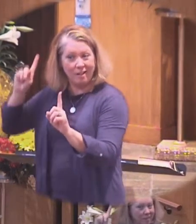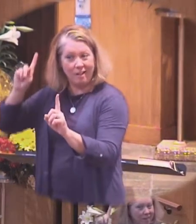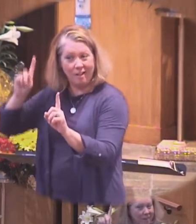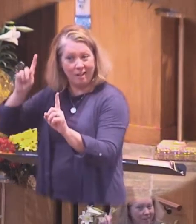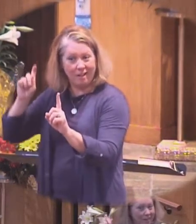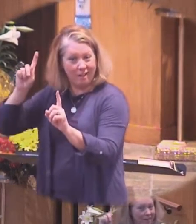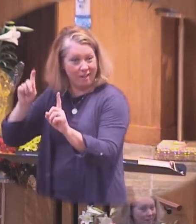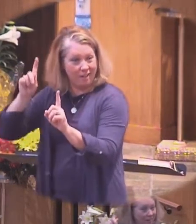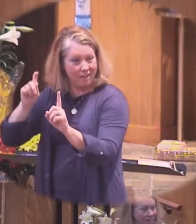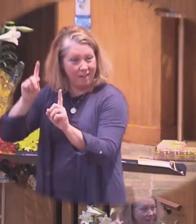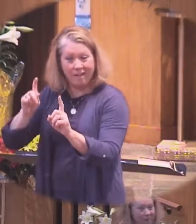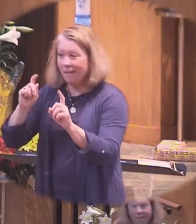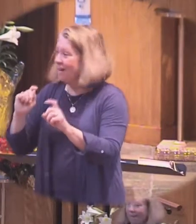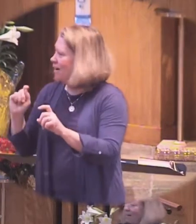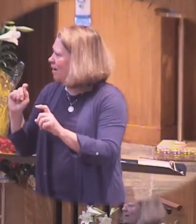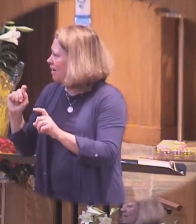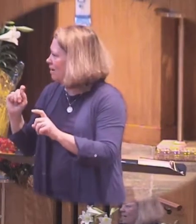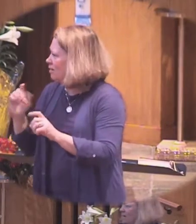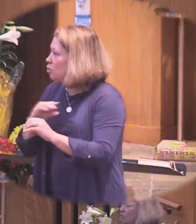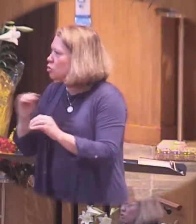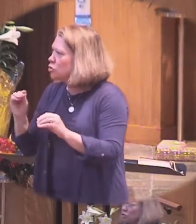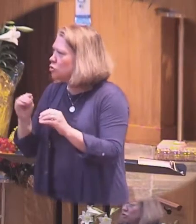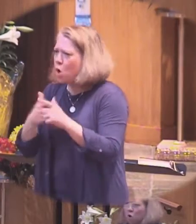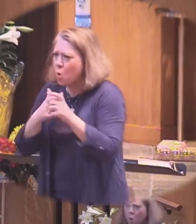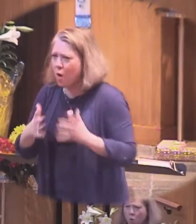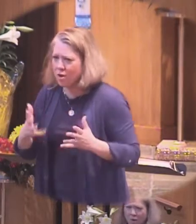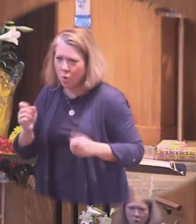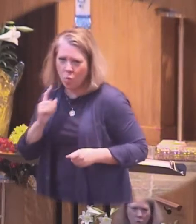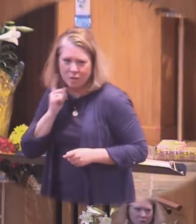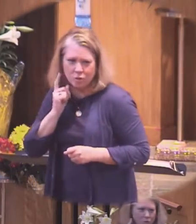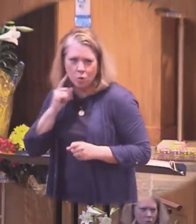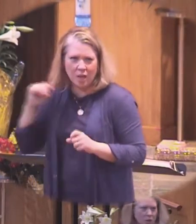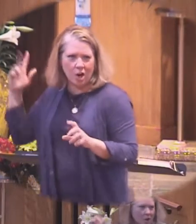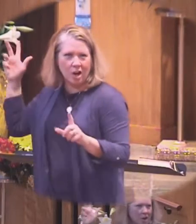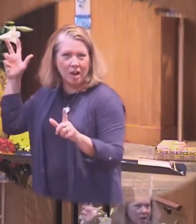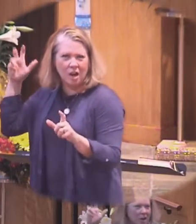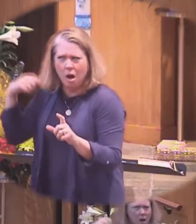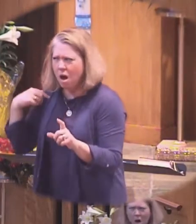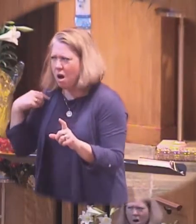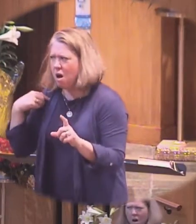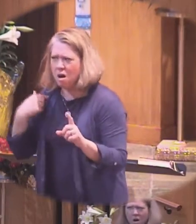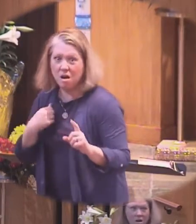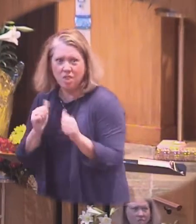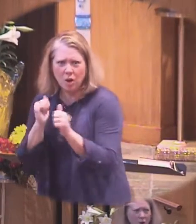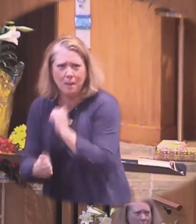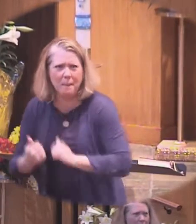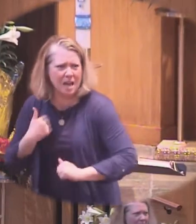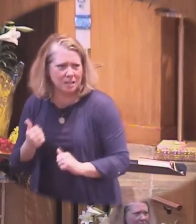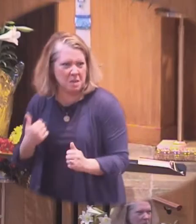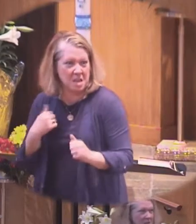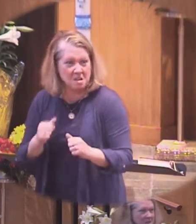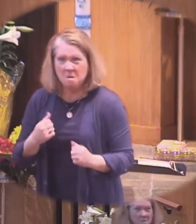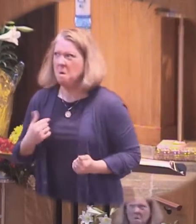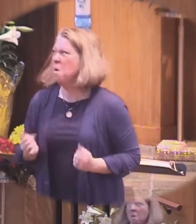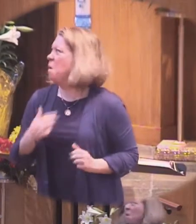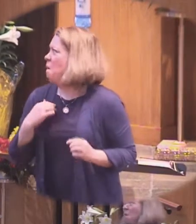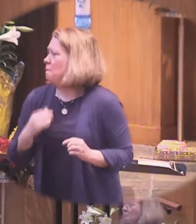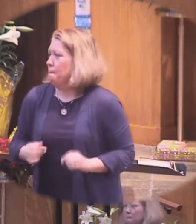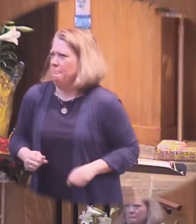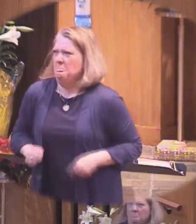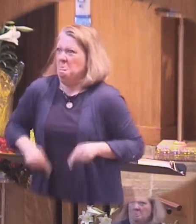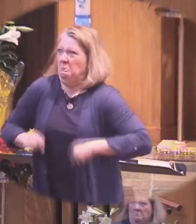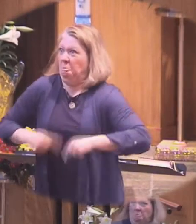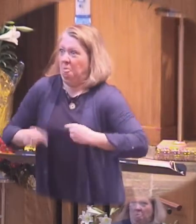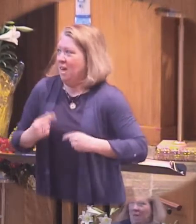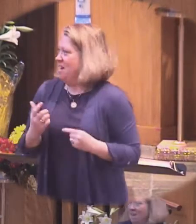running along. Now, no runner likes to hear this. No one wants to be passed by somebody else as you're running along. And so I'm thinking